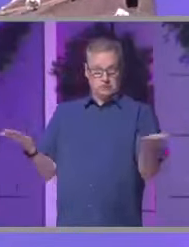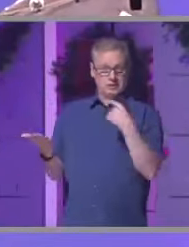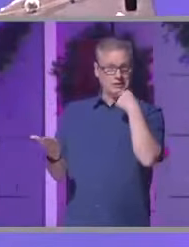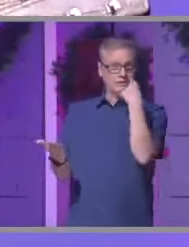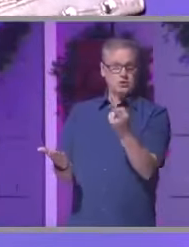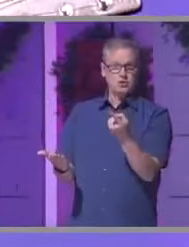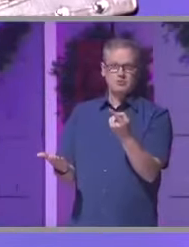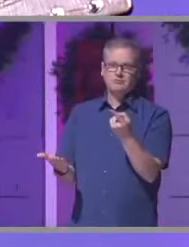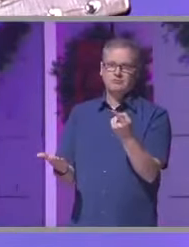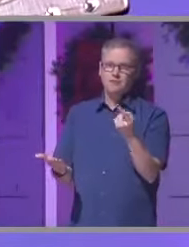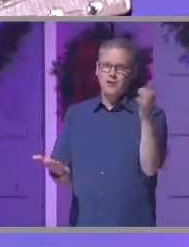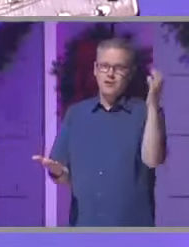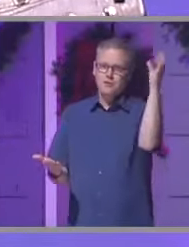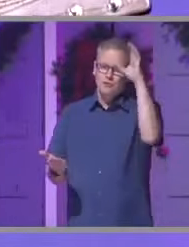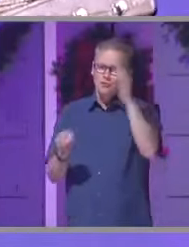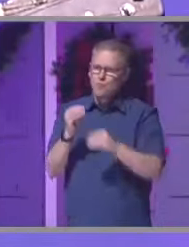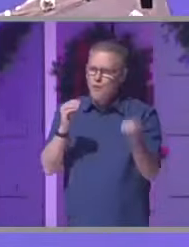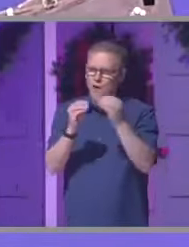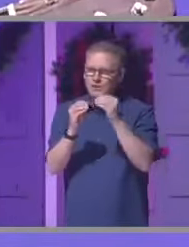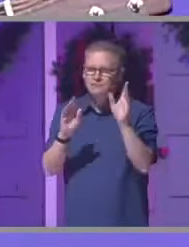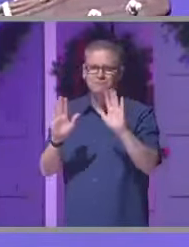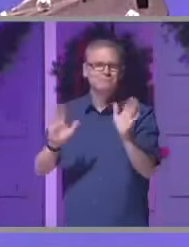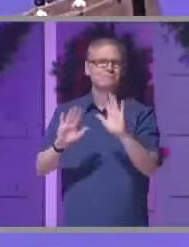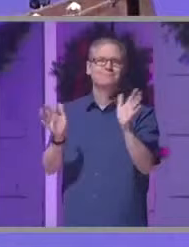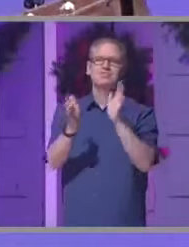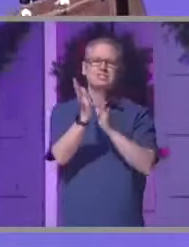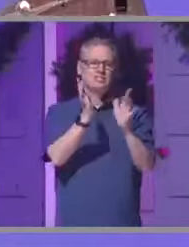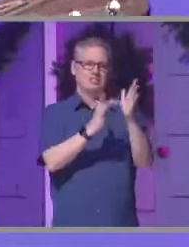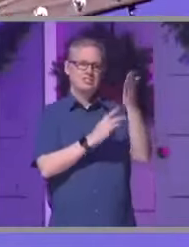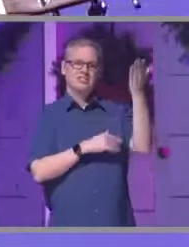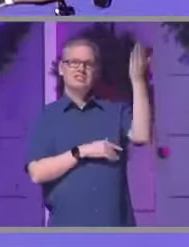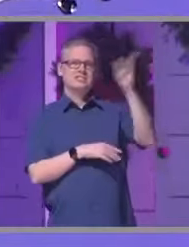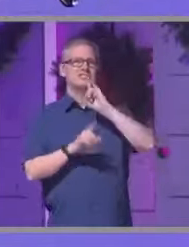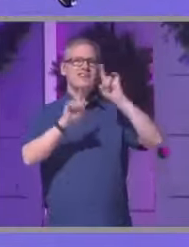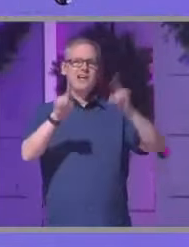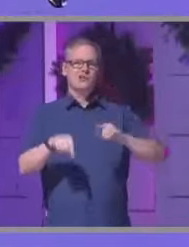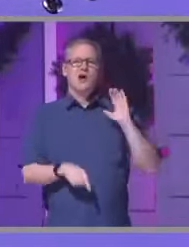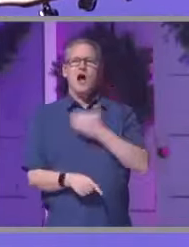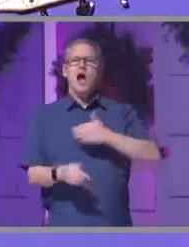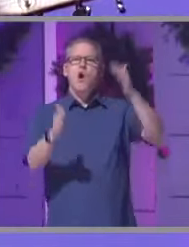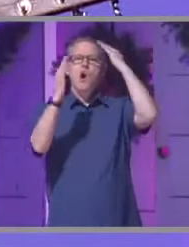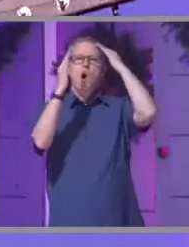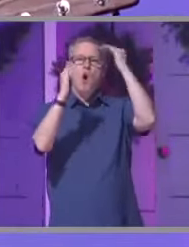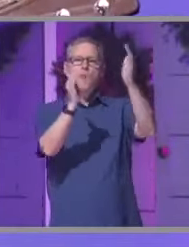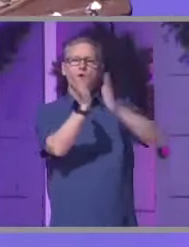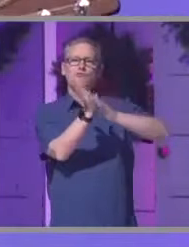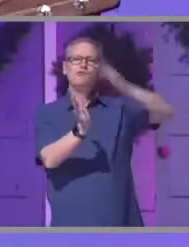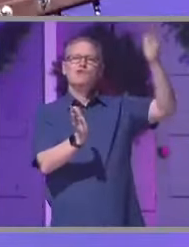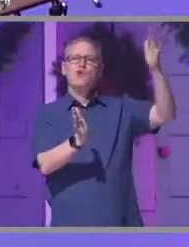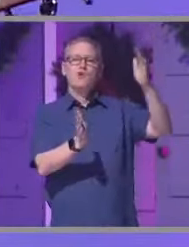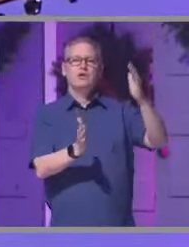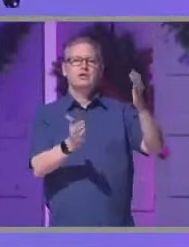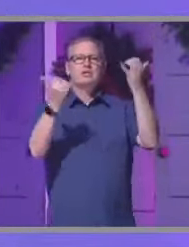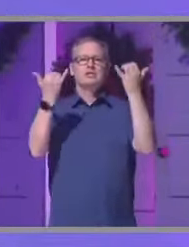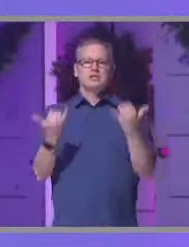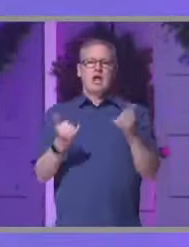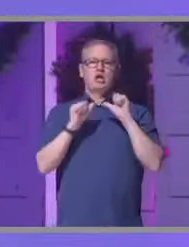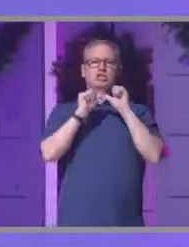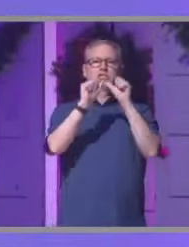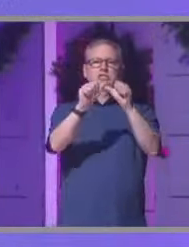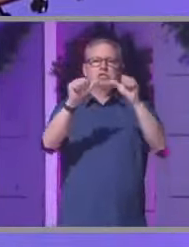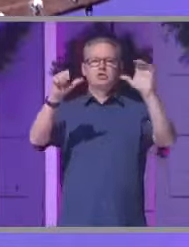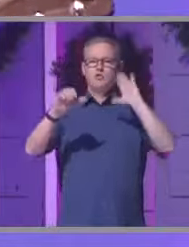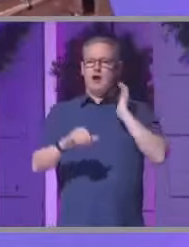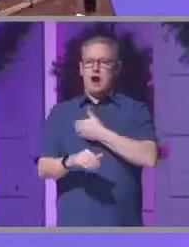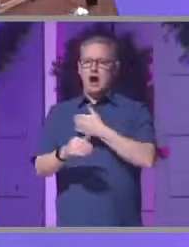look no further. Jesus is that answer. He's our hope, of glory. So let's continue to bring